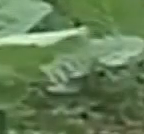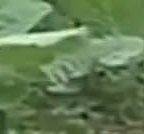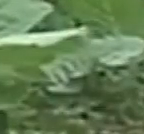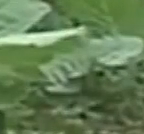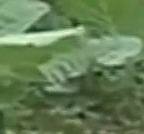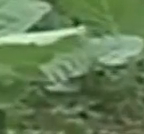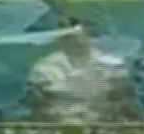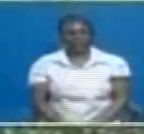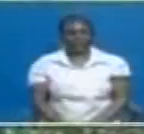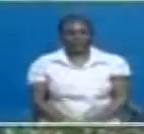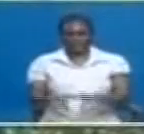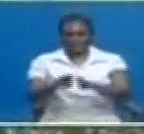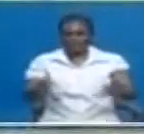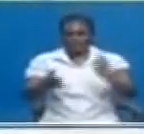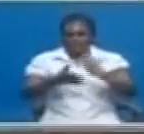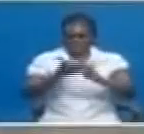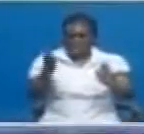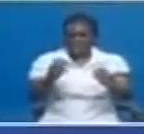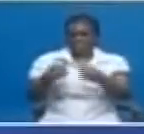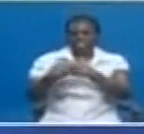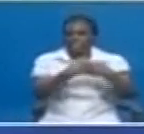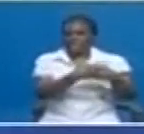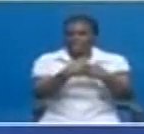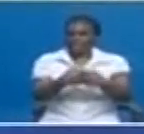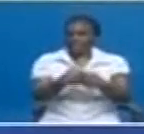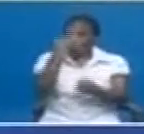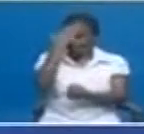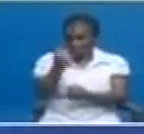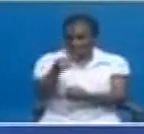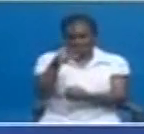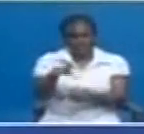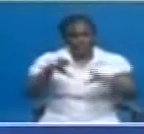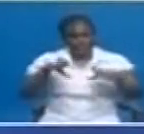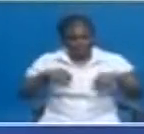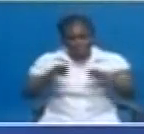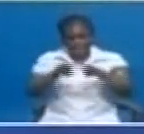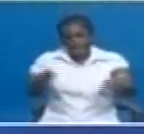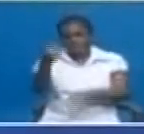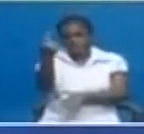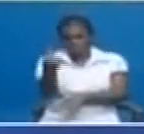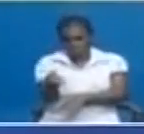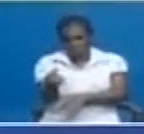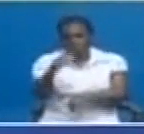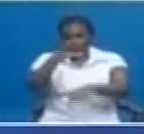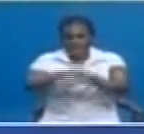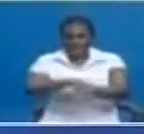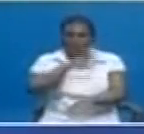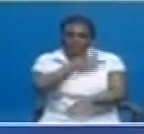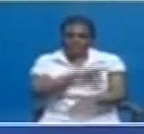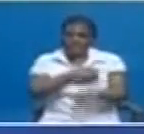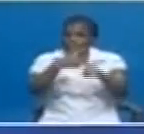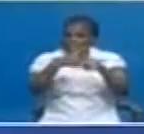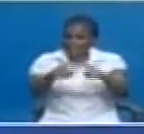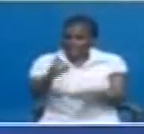Arable land is fast becoming a challenge for farmers, with most having to contend with small chunks of land to make a living. But for